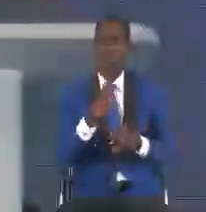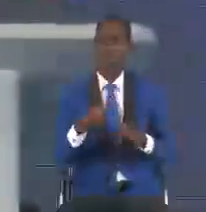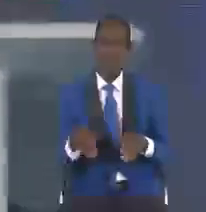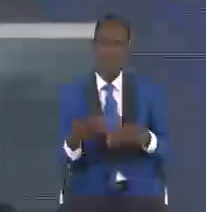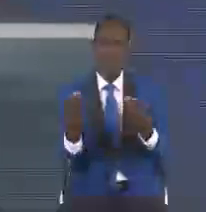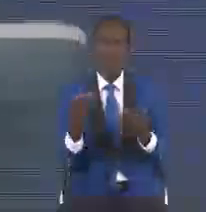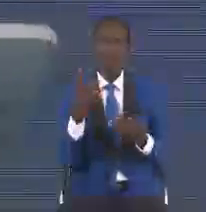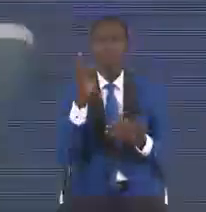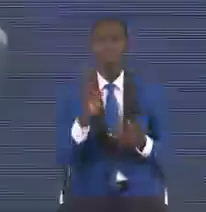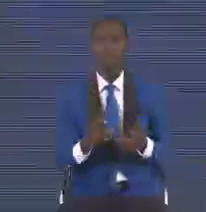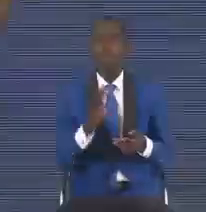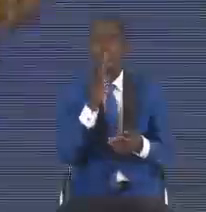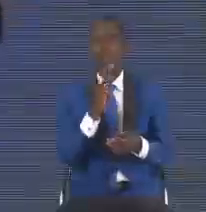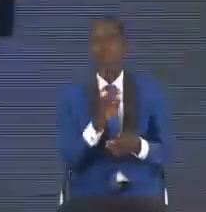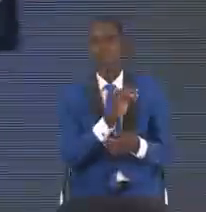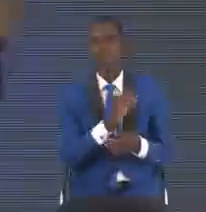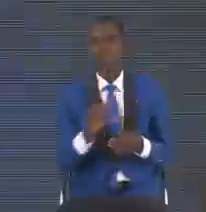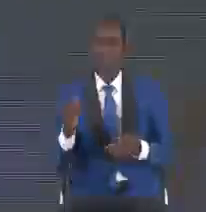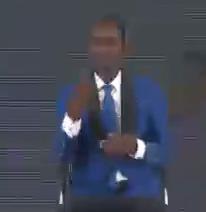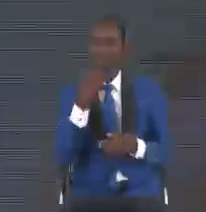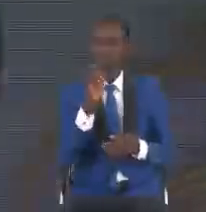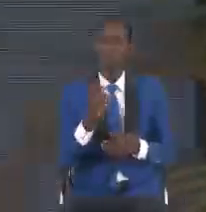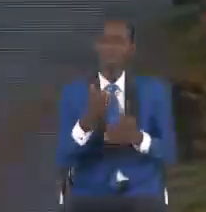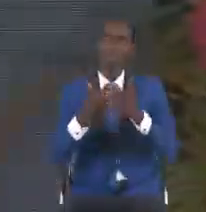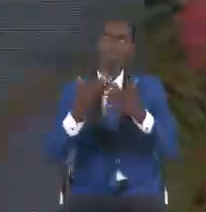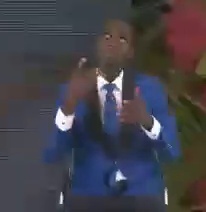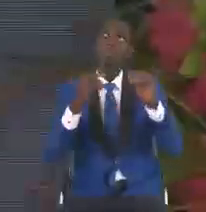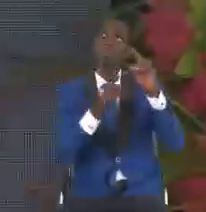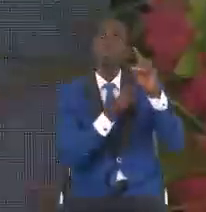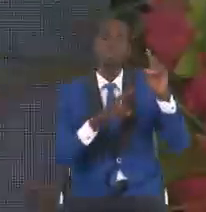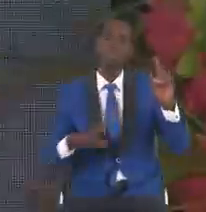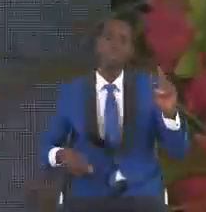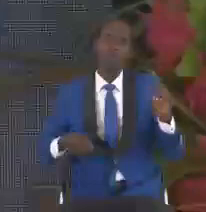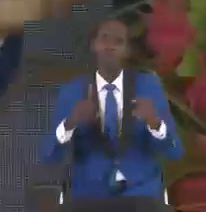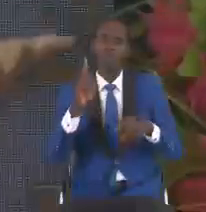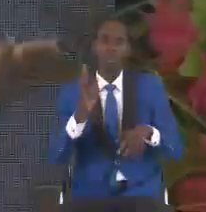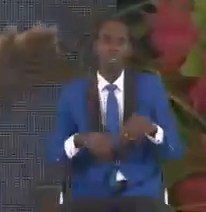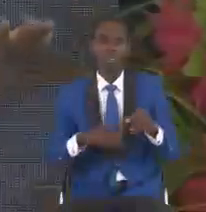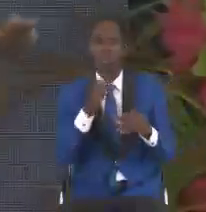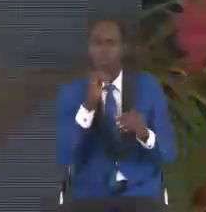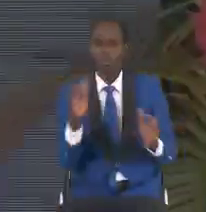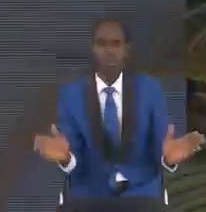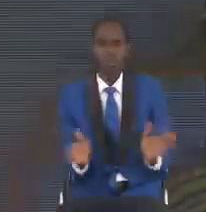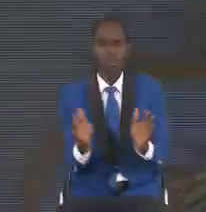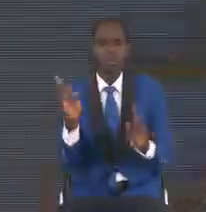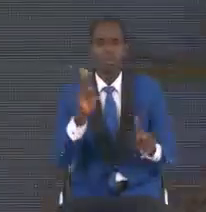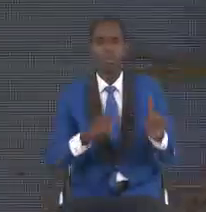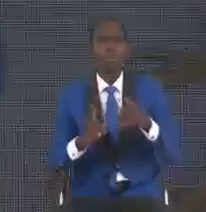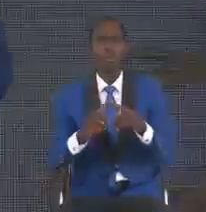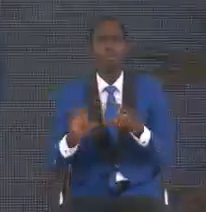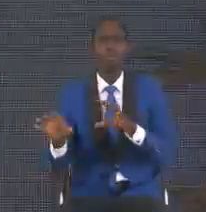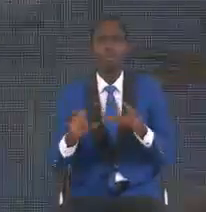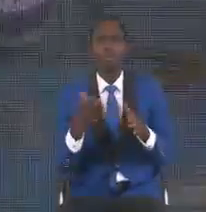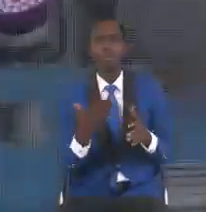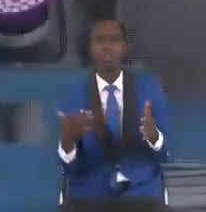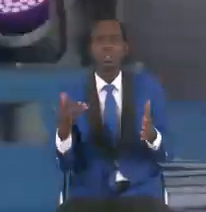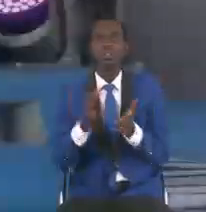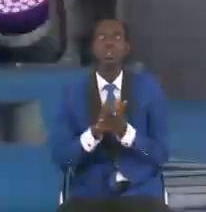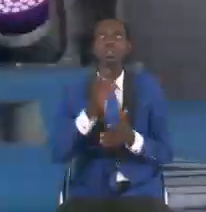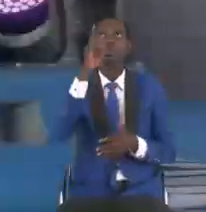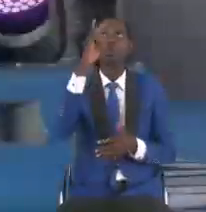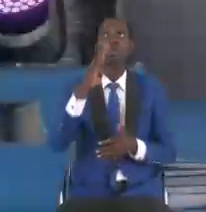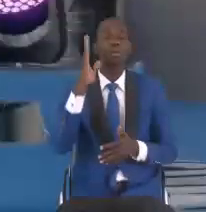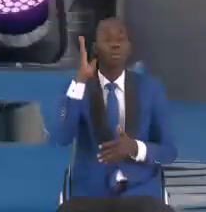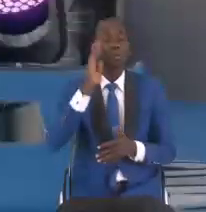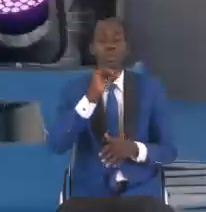a charge before the Lord. You cannot charge people to do things that God will not approve